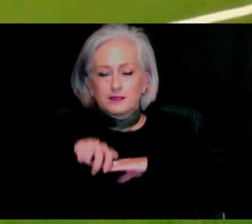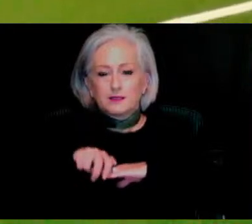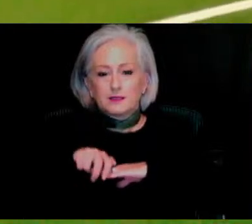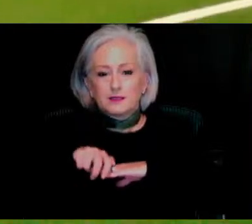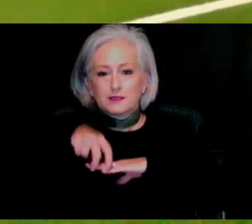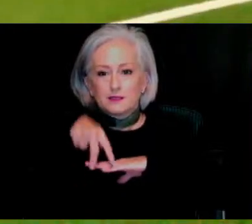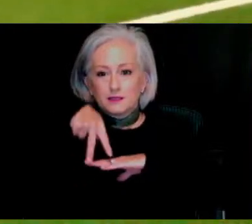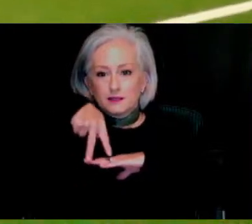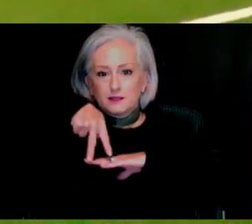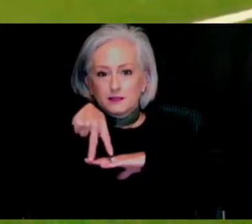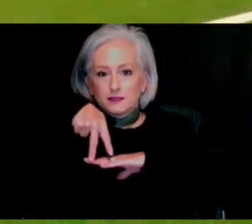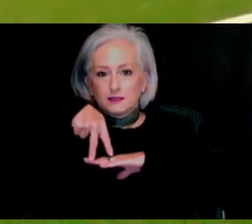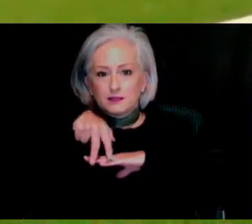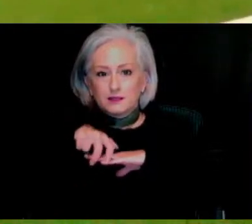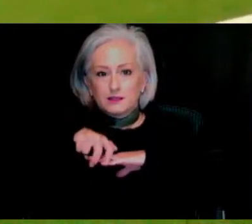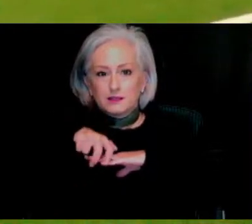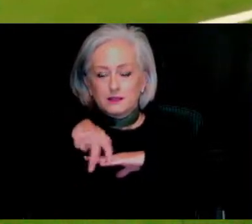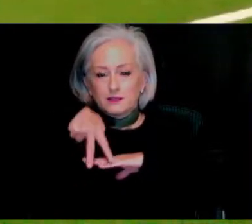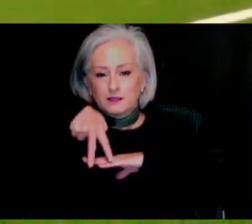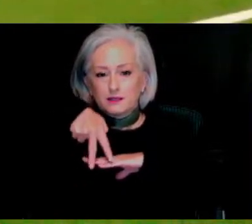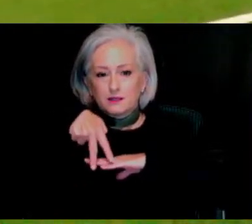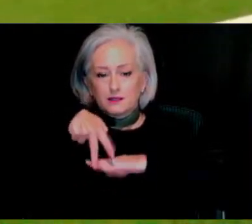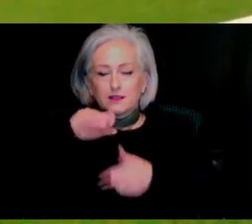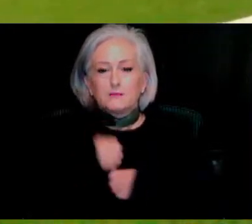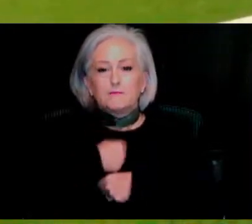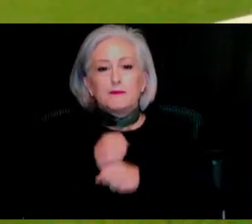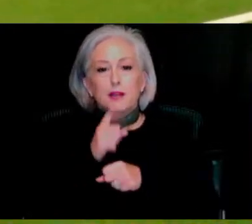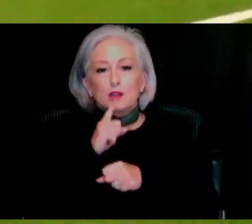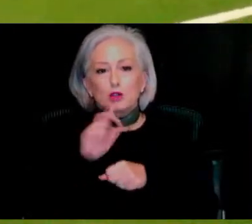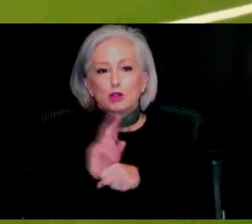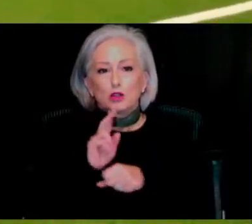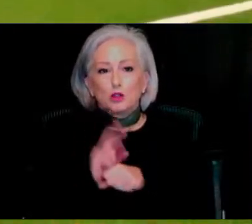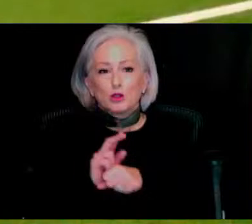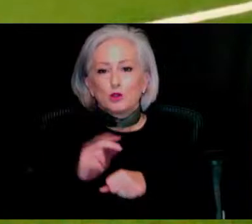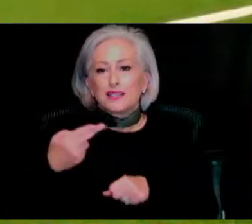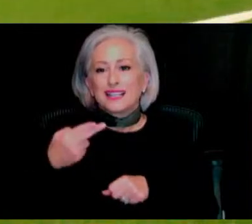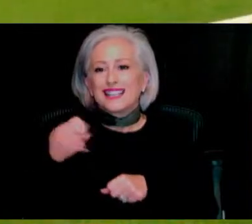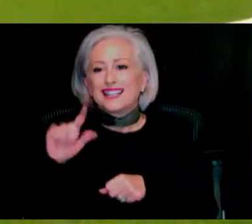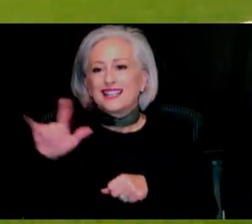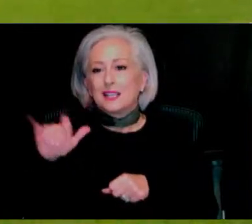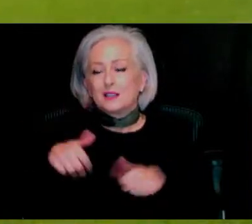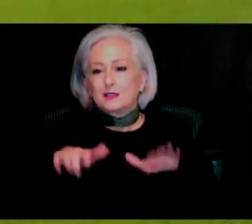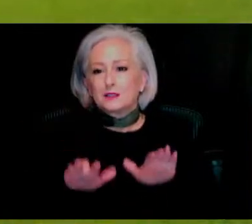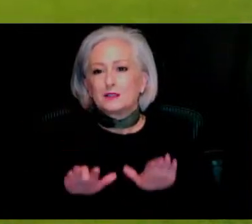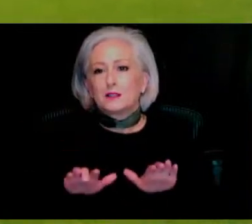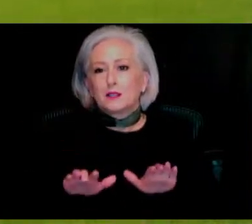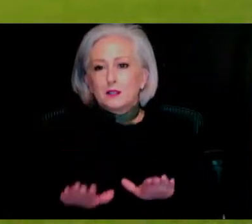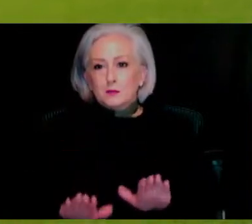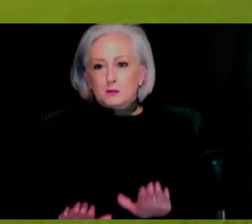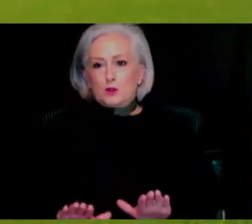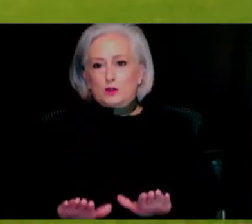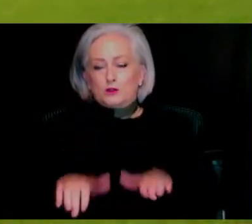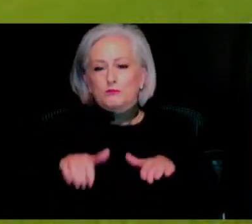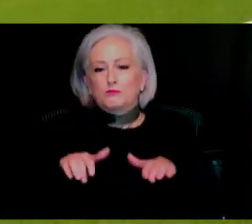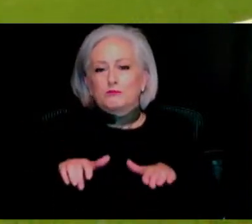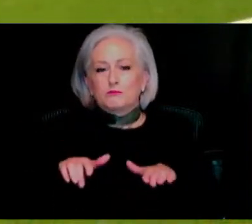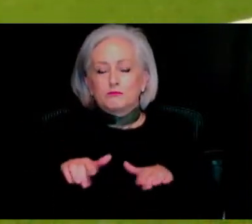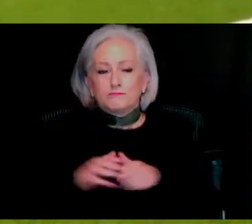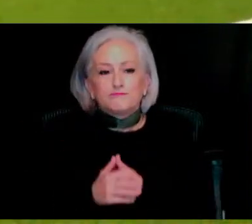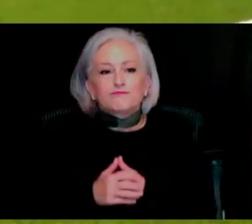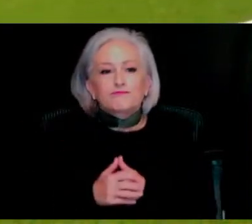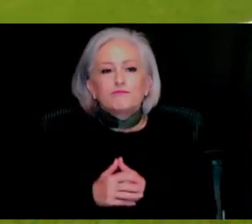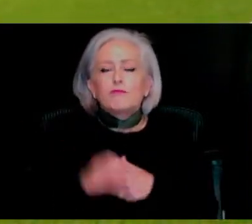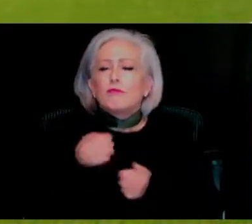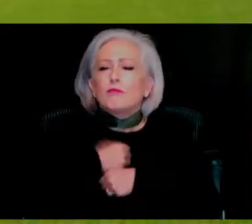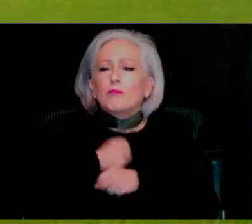your heels, come back up to it. Got a question for you about form. How do you make sure your knees aren't